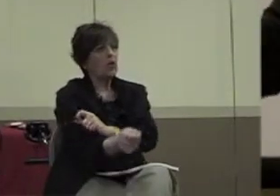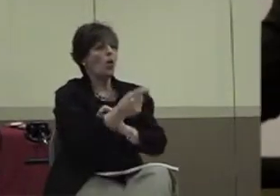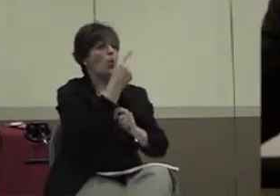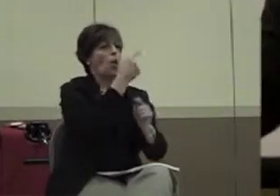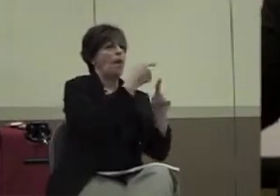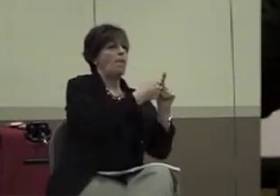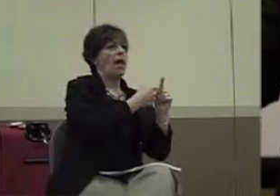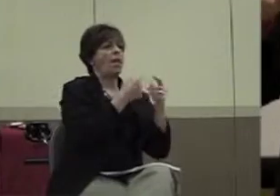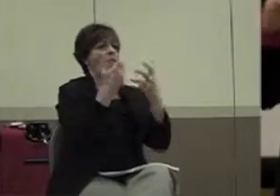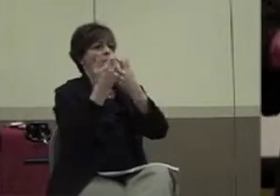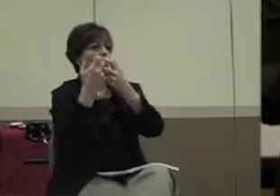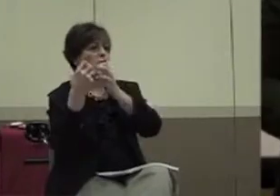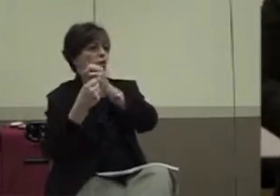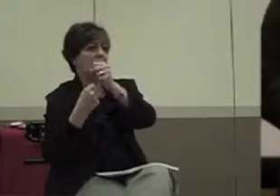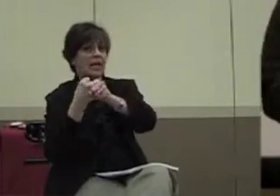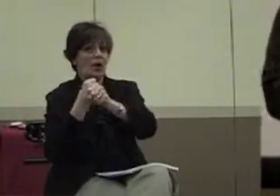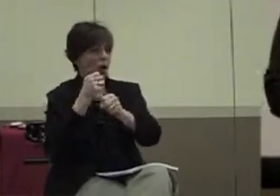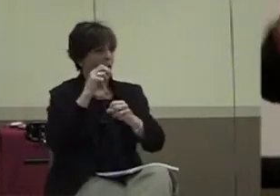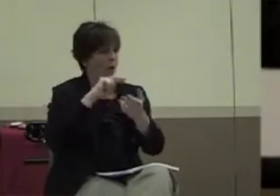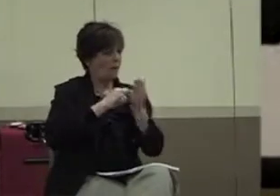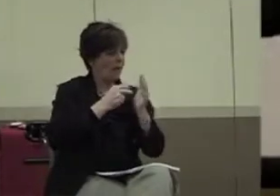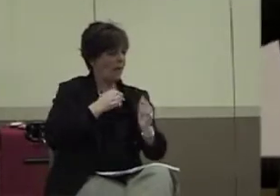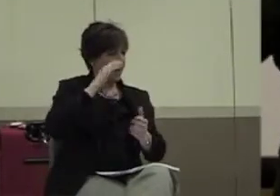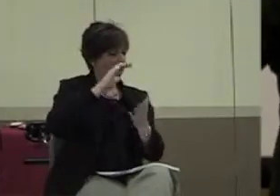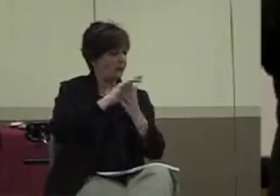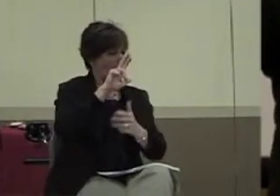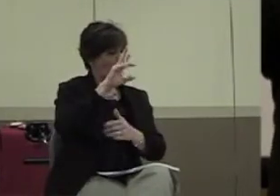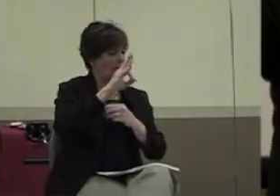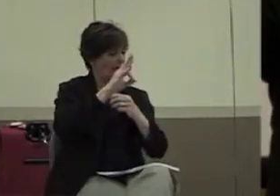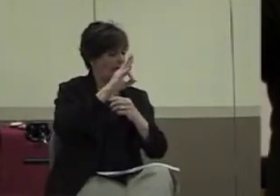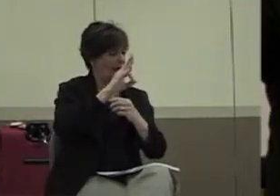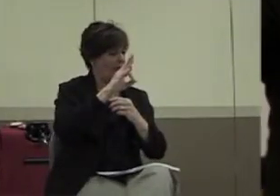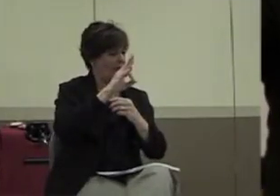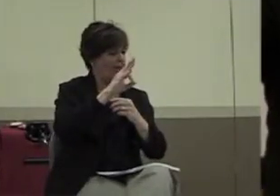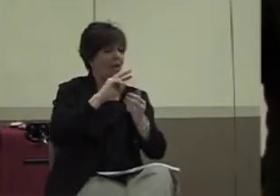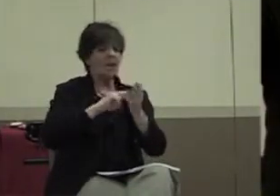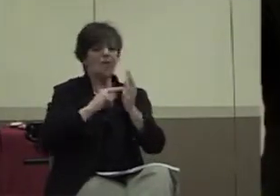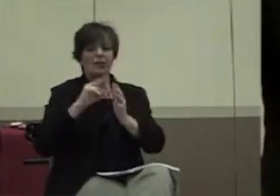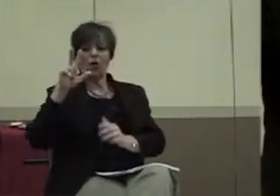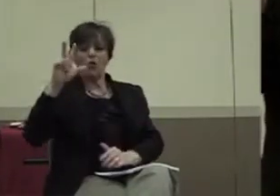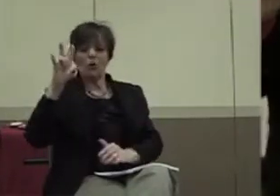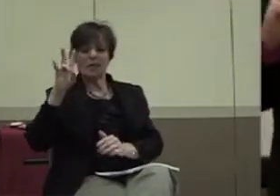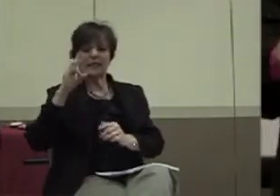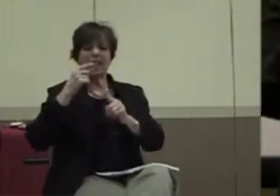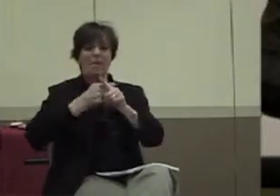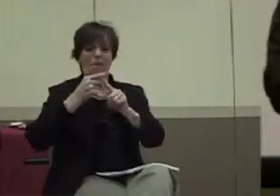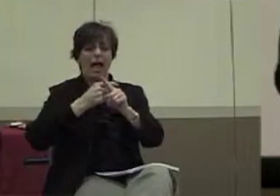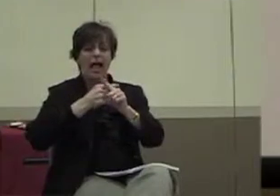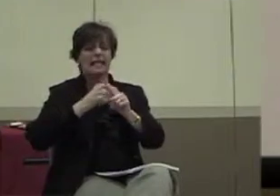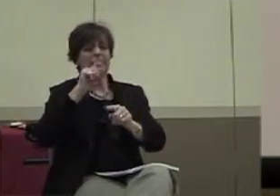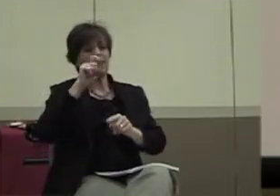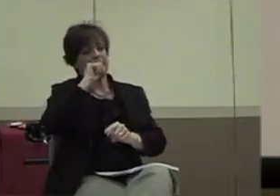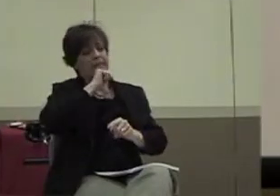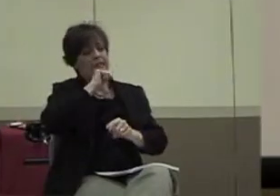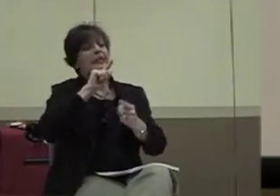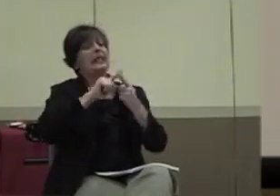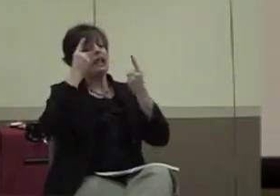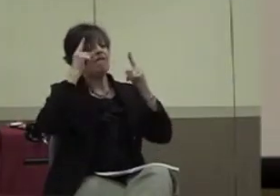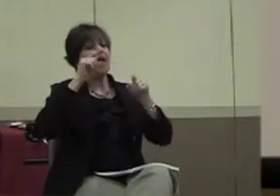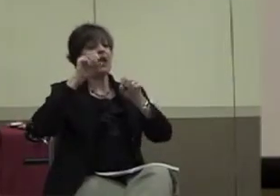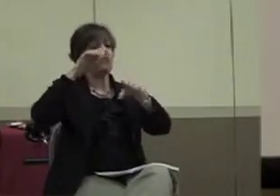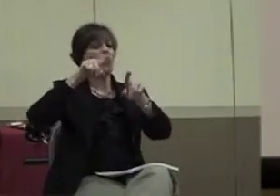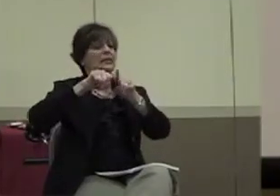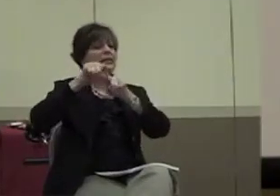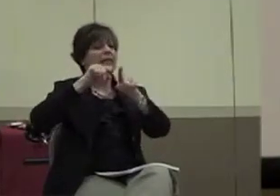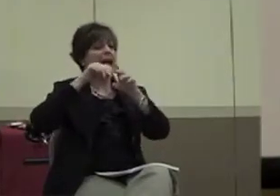husband's 37 that it's going to take 37 months for the socks to make it in the hamper. It doesn't mean if your wife has a problem with credit